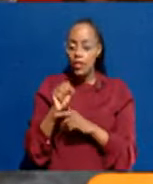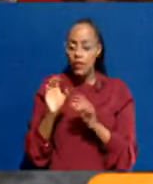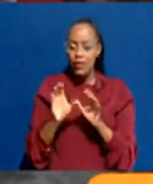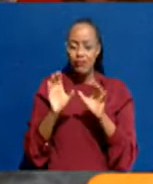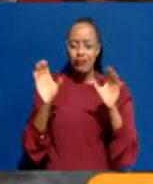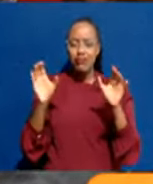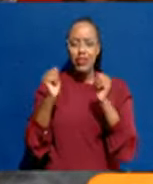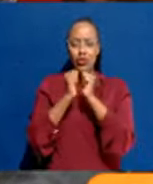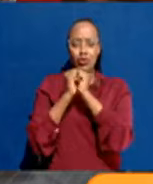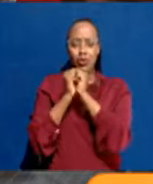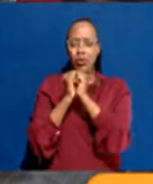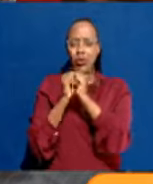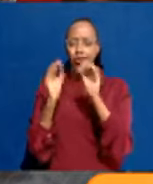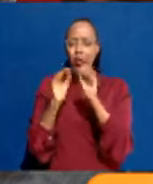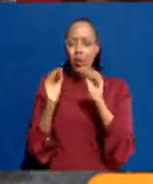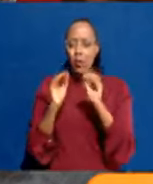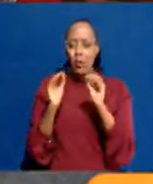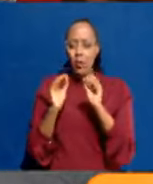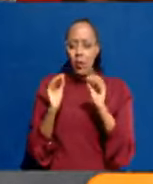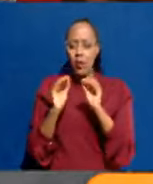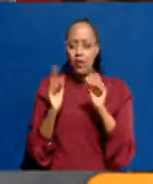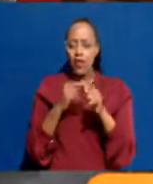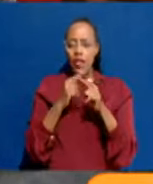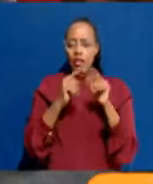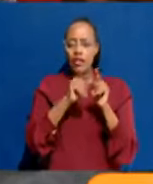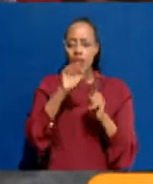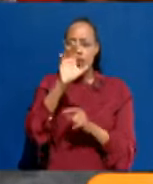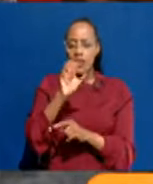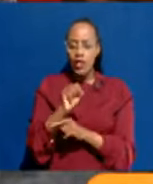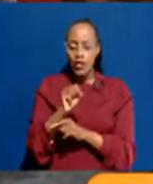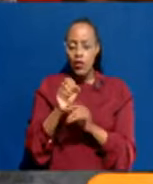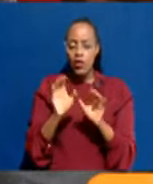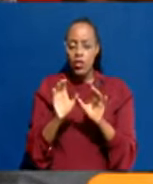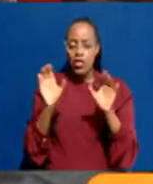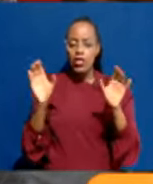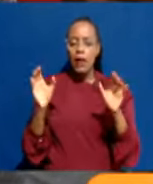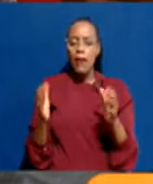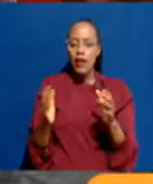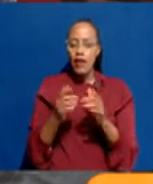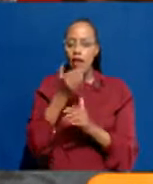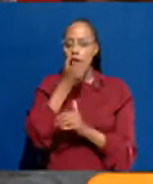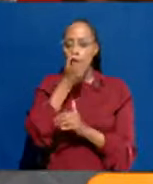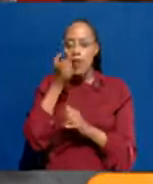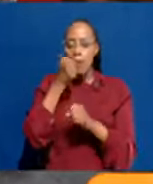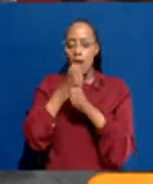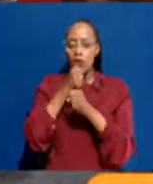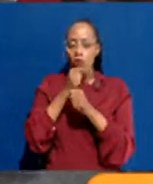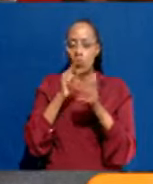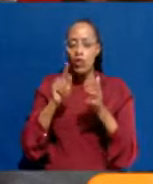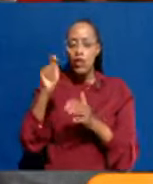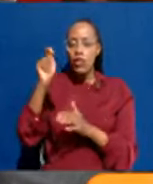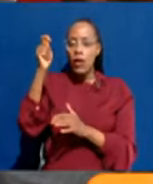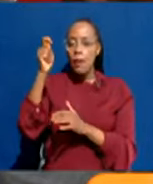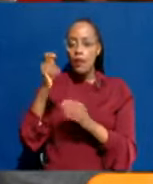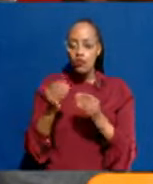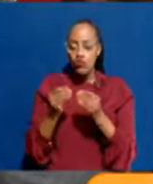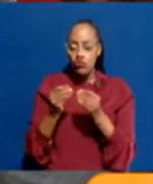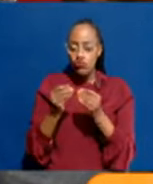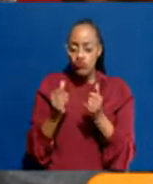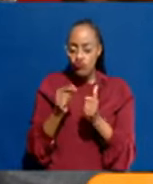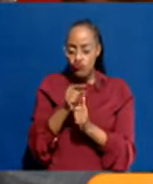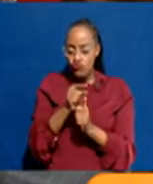divided, because we have failed because the cabinet was divided. The best thing is for the president to dissolve the